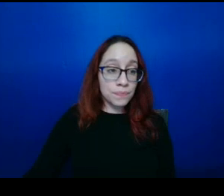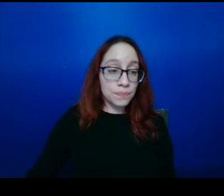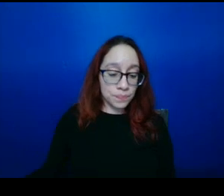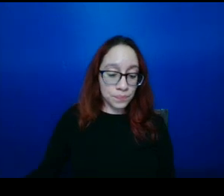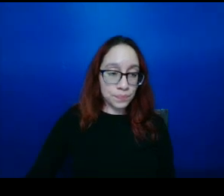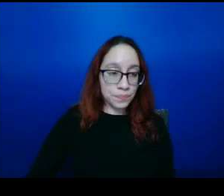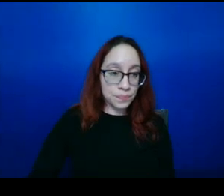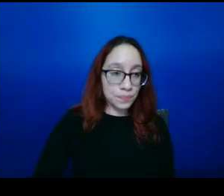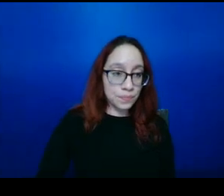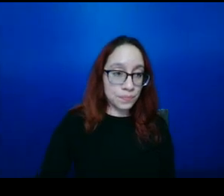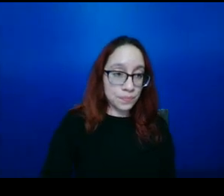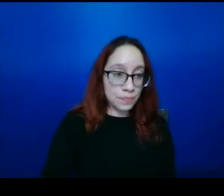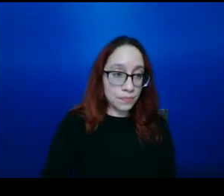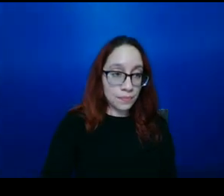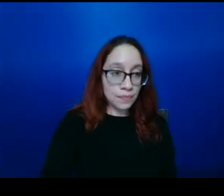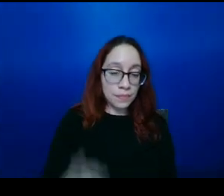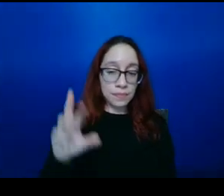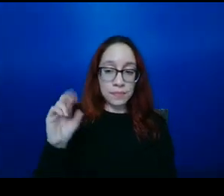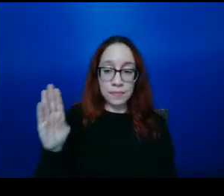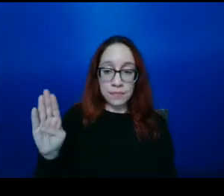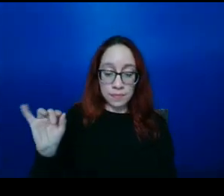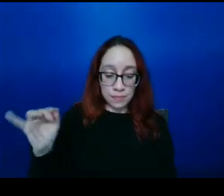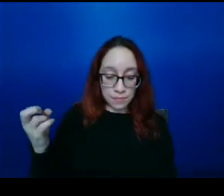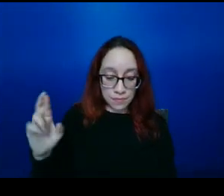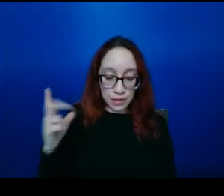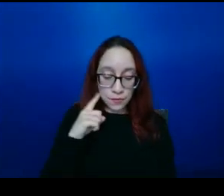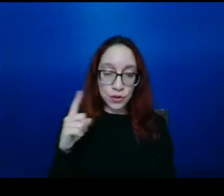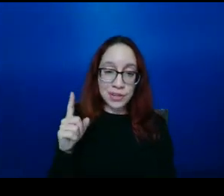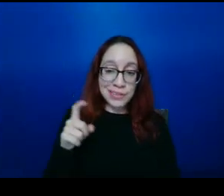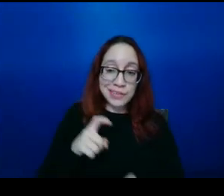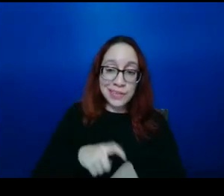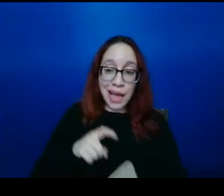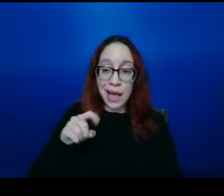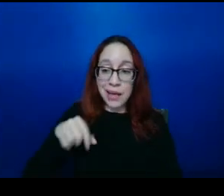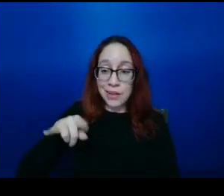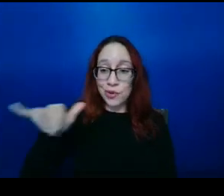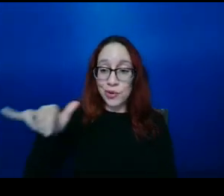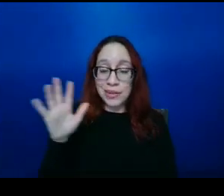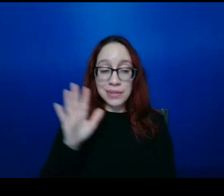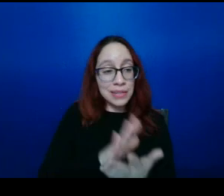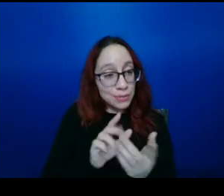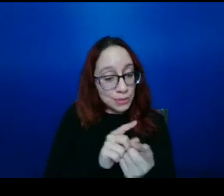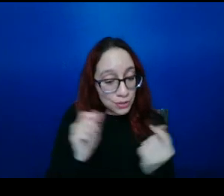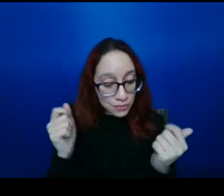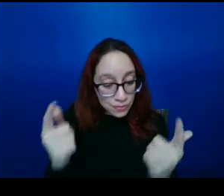great. I'm Robert Singer, Director of Development for Time Equities, and had the pleasure of meeting everybody.